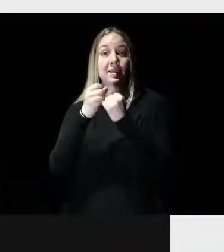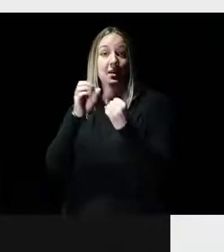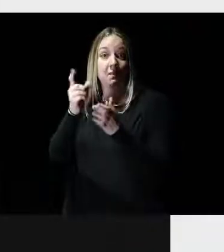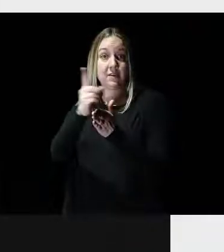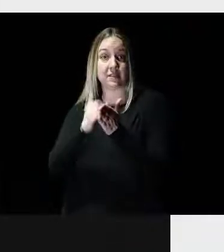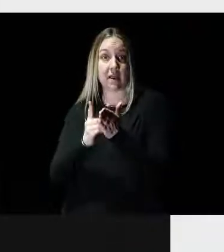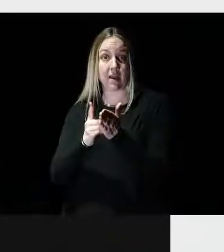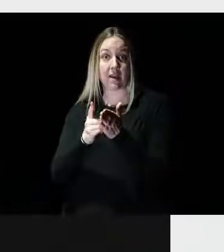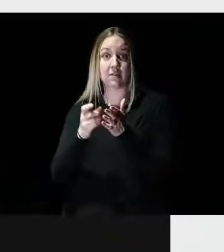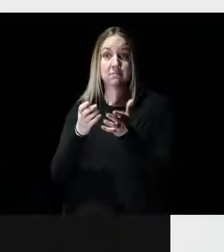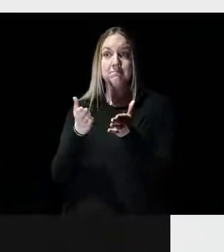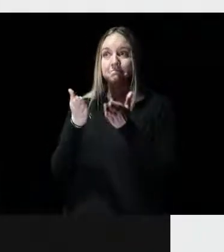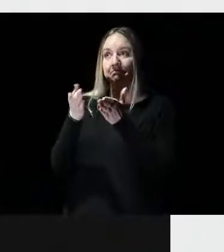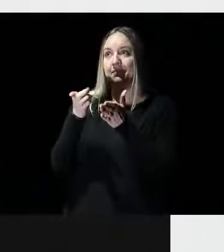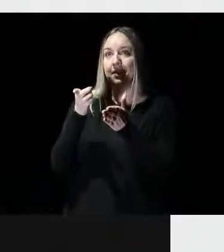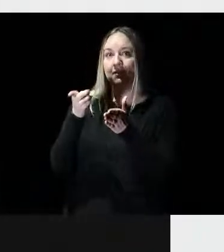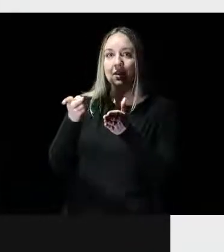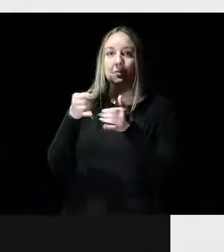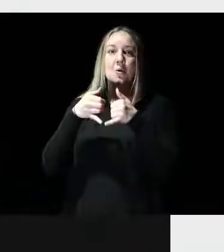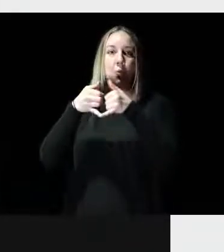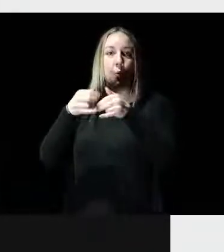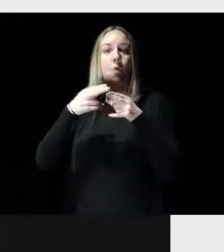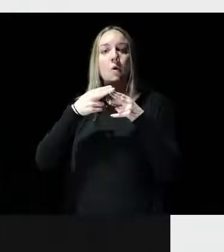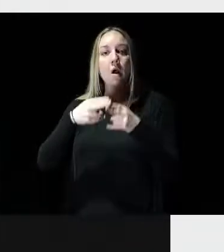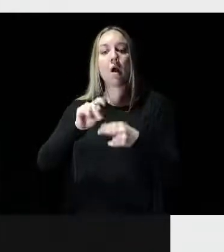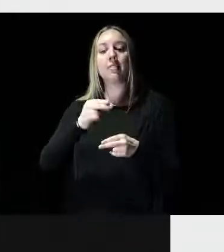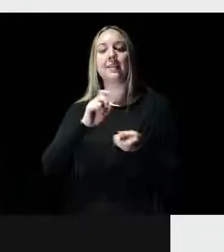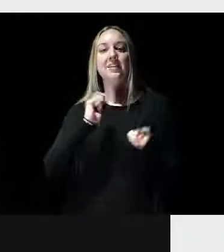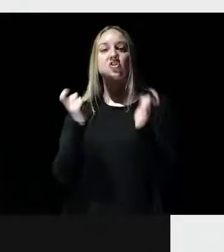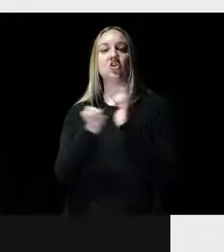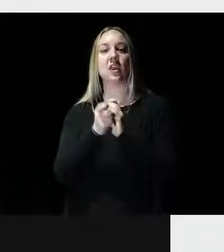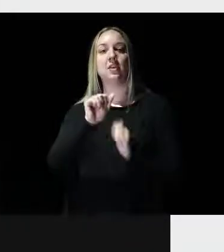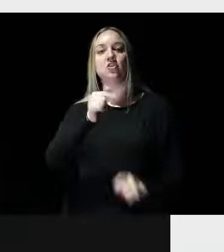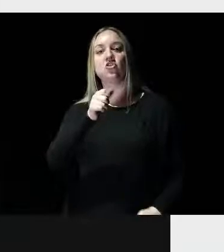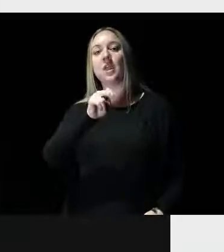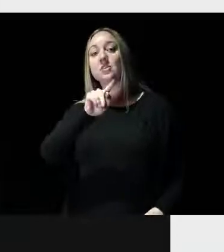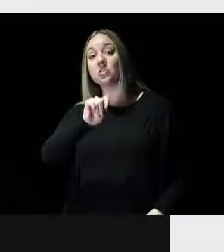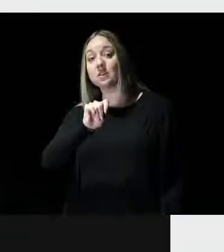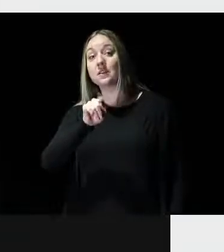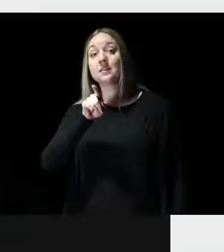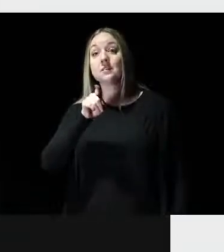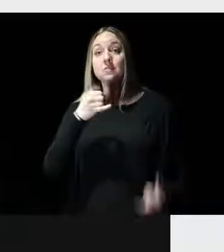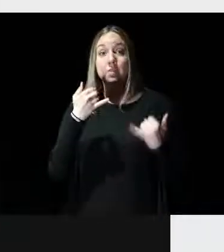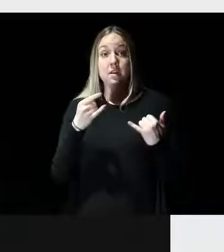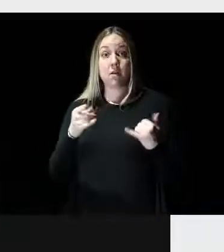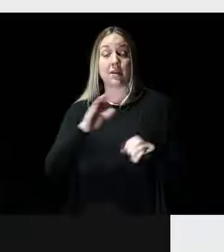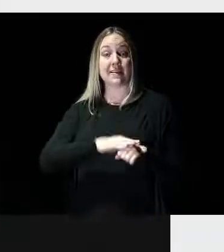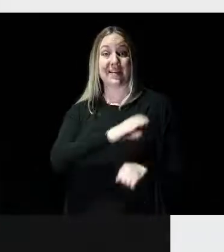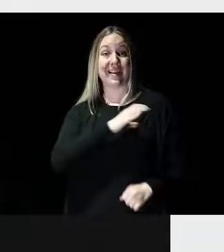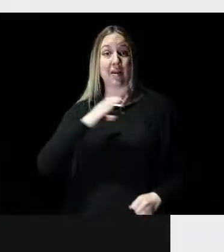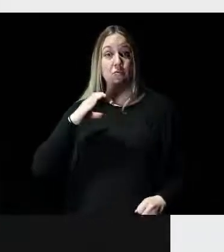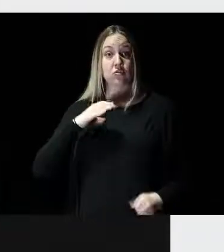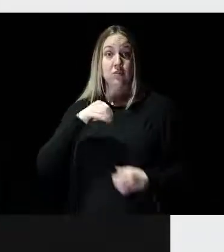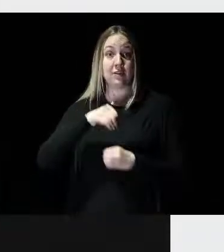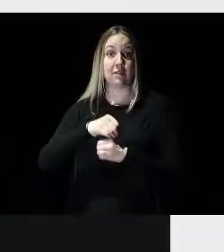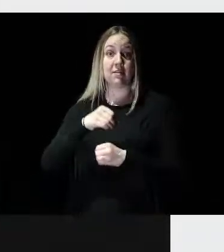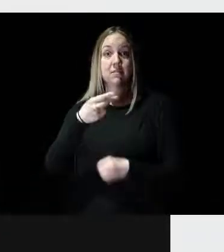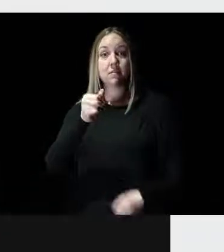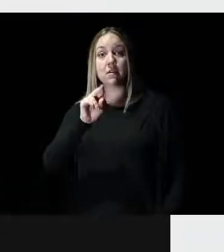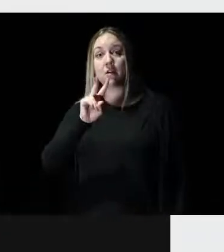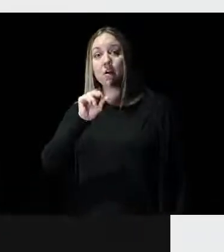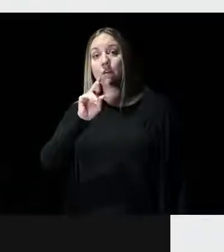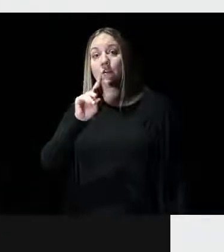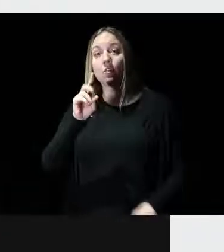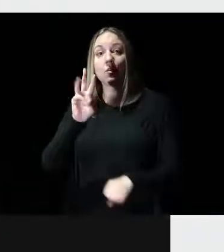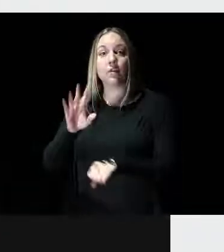with its Change Agent Award. He currently serves on the Dean's Leadership Council at the Harvard Graduate School of Design and the